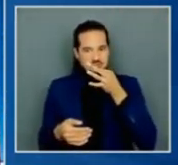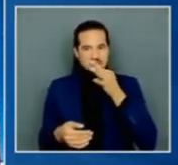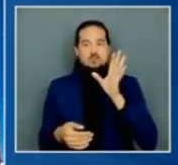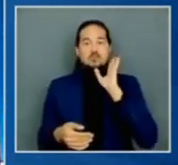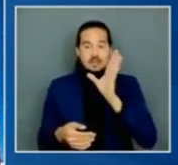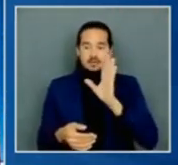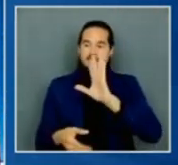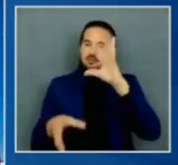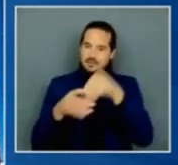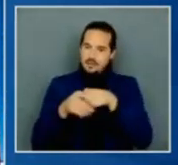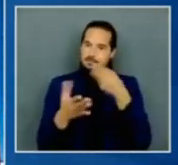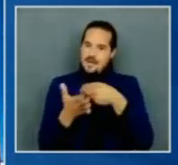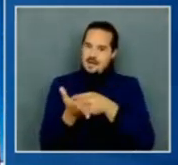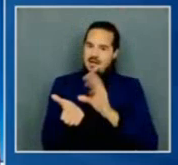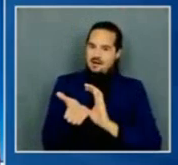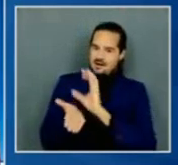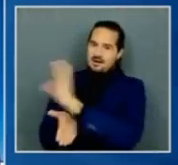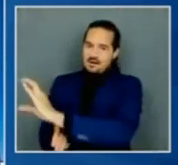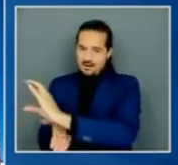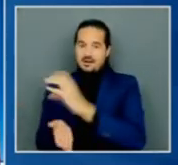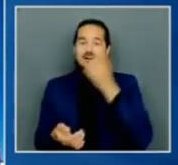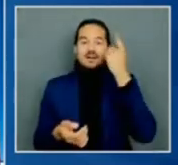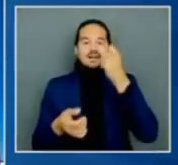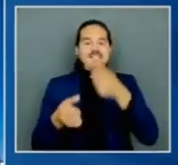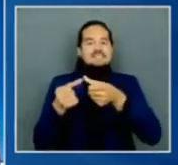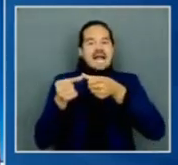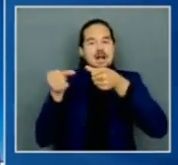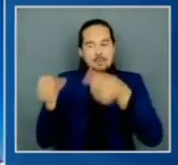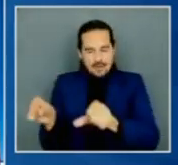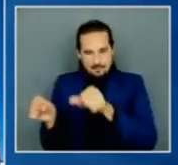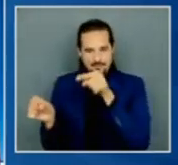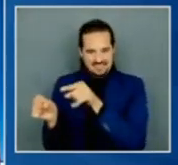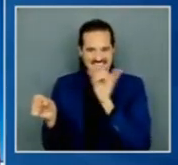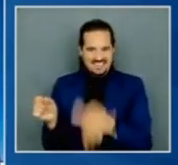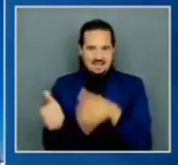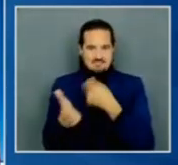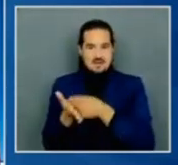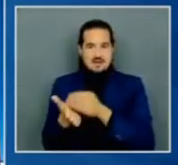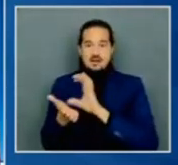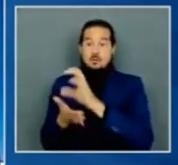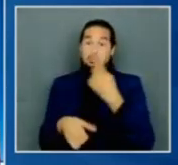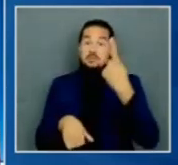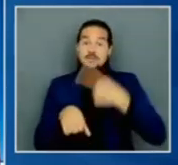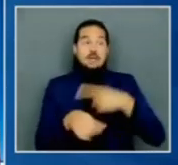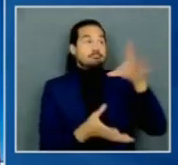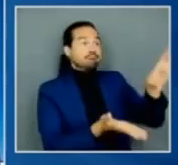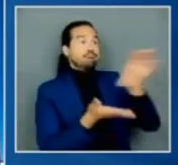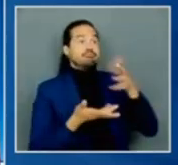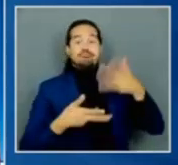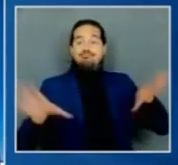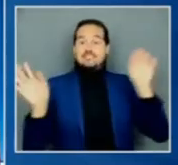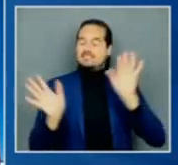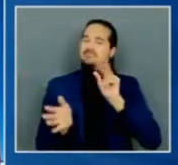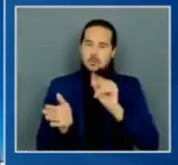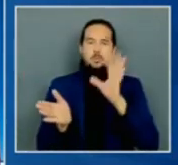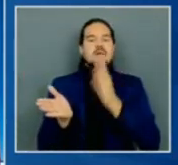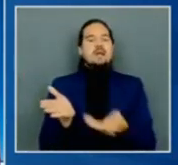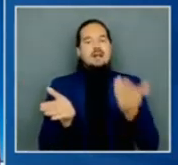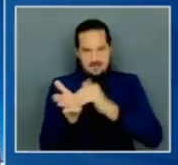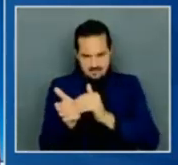direct cash payments, but it's a down payment, an important down payment on what's going to have to be done beginning in the end of January